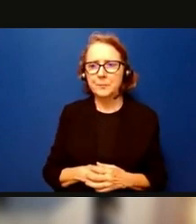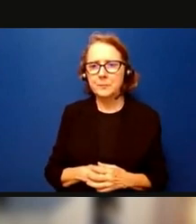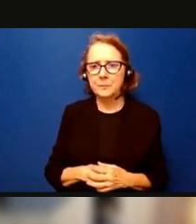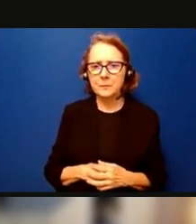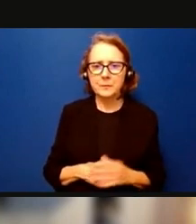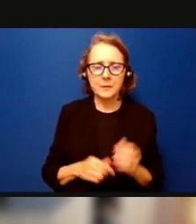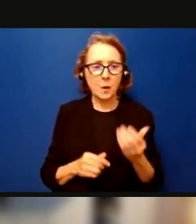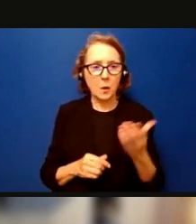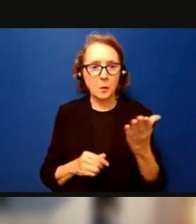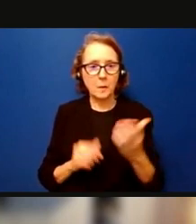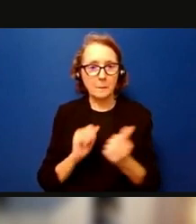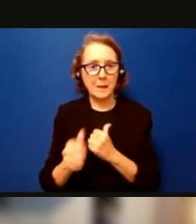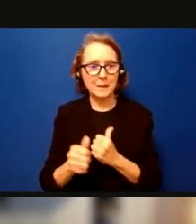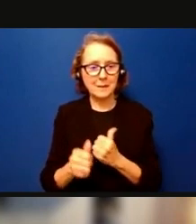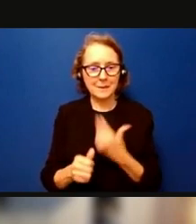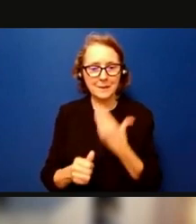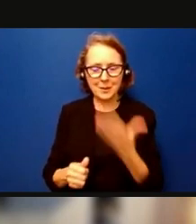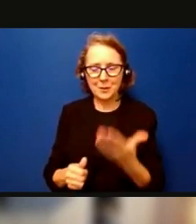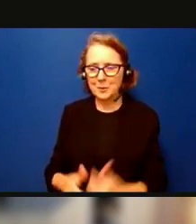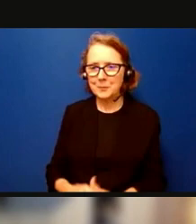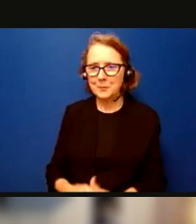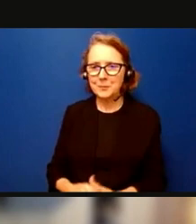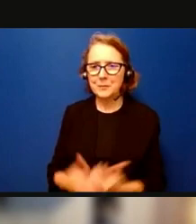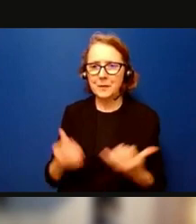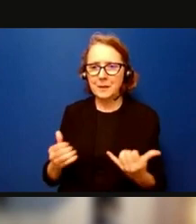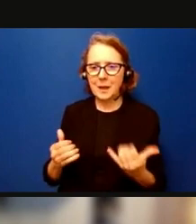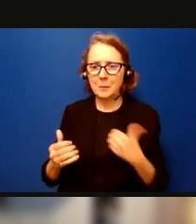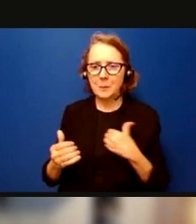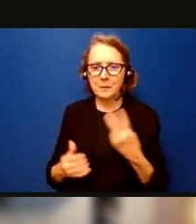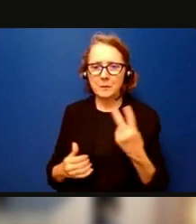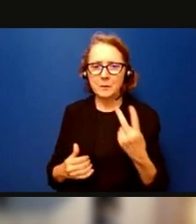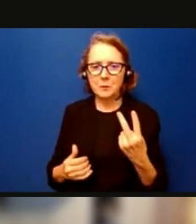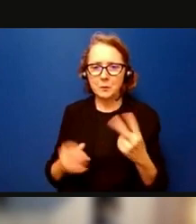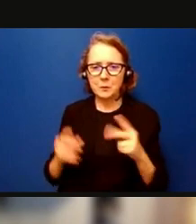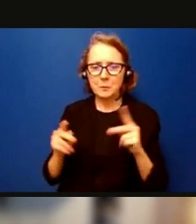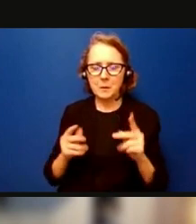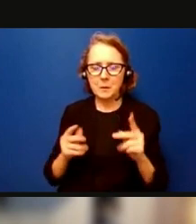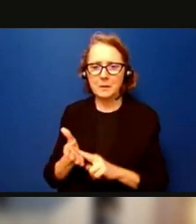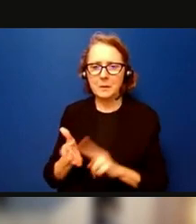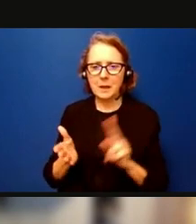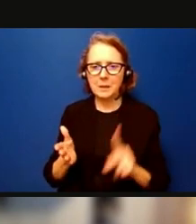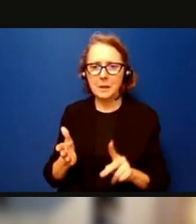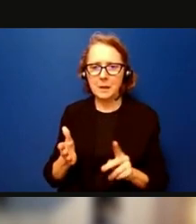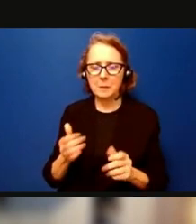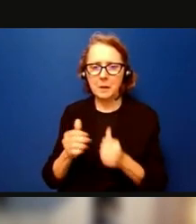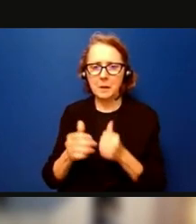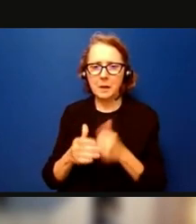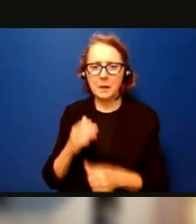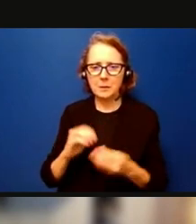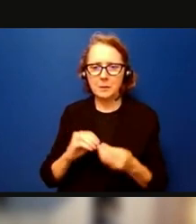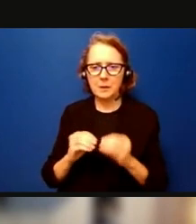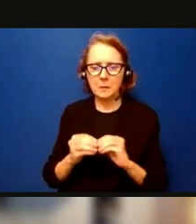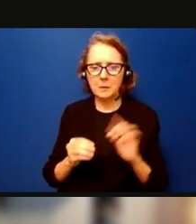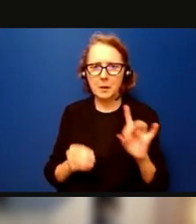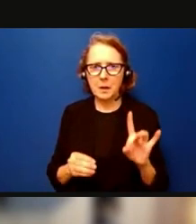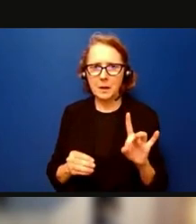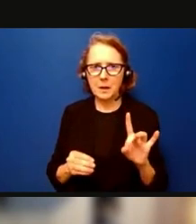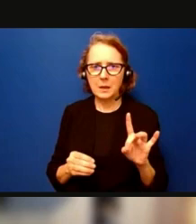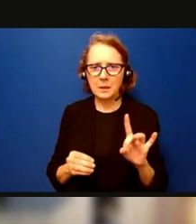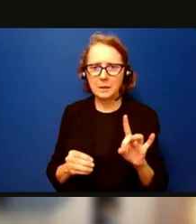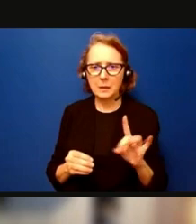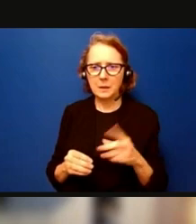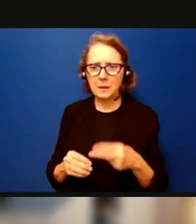Ordinance passes. Thank you. Now we do have two folks signed up under item 8, so I will call up Phil